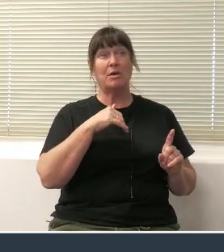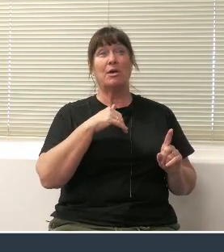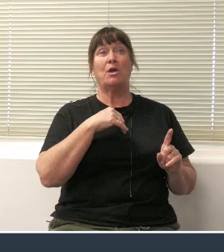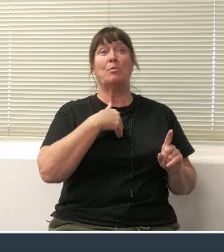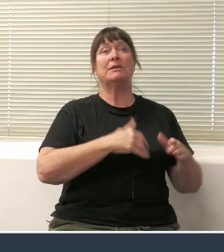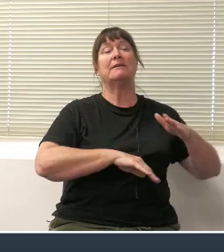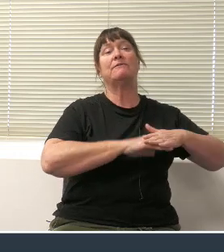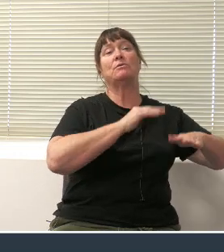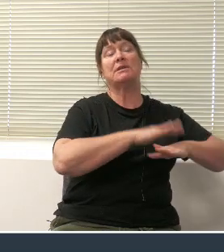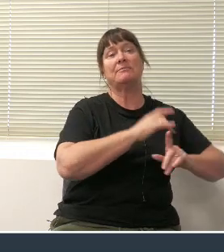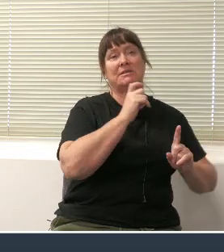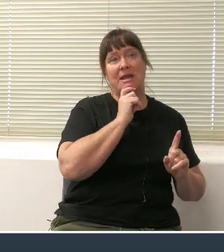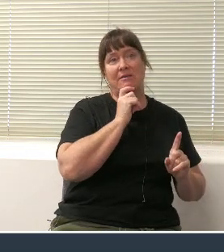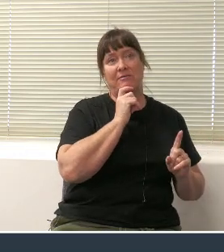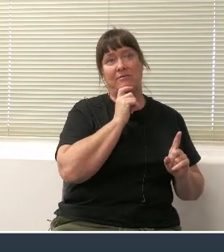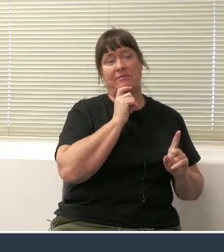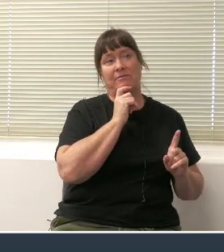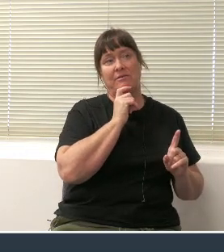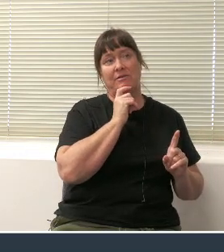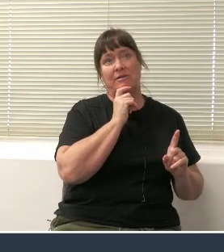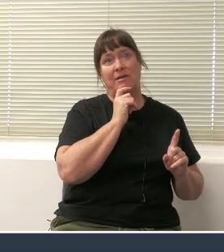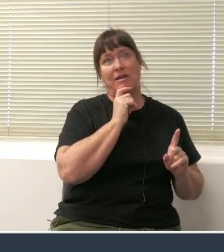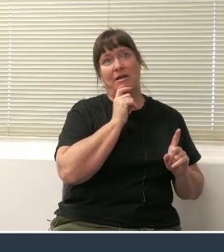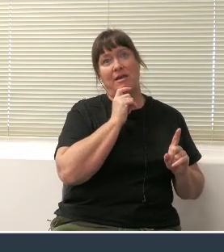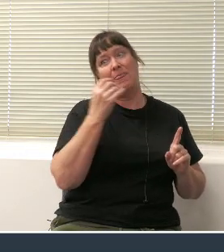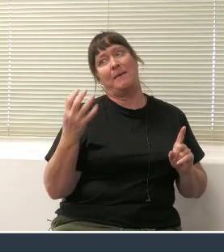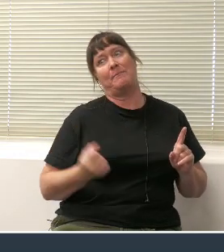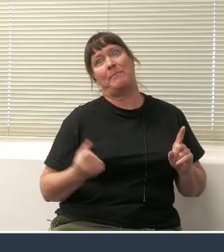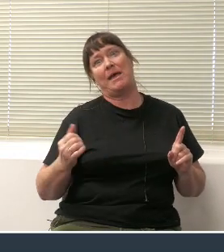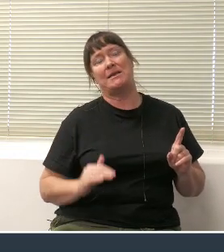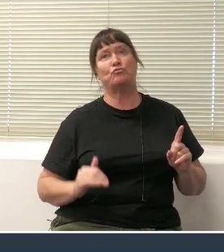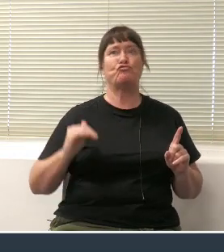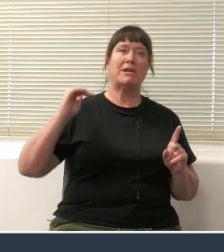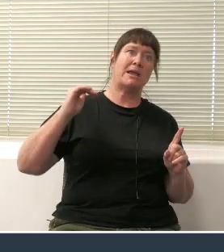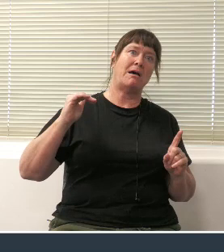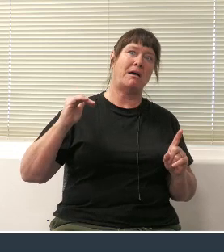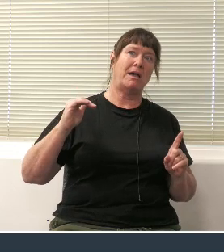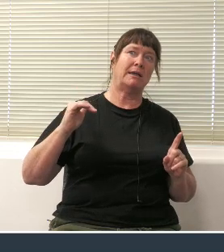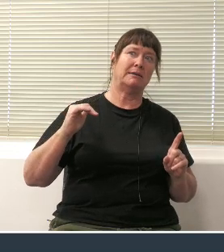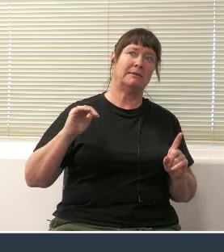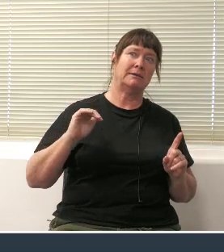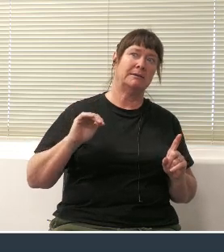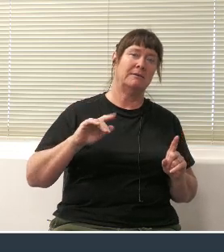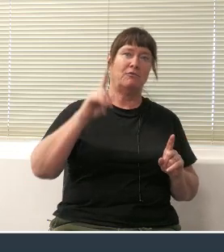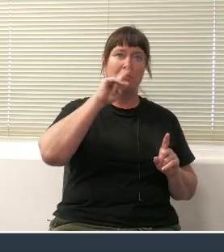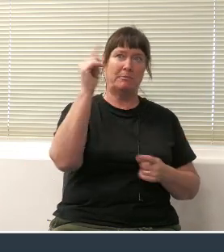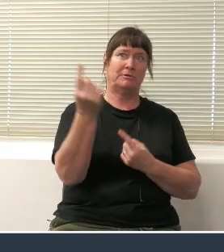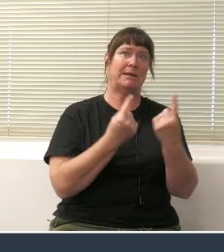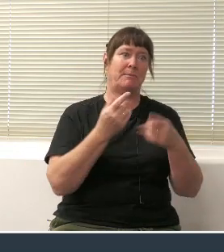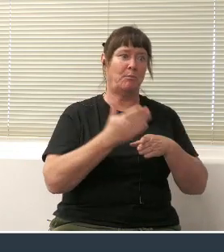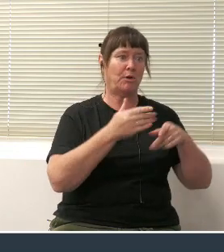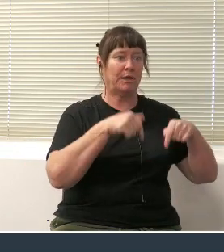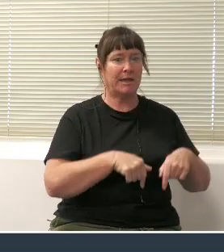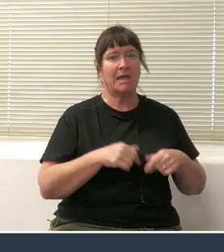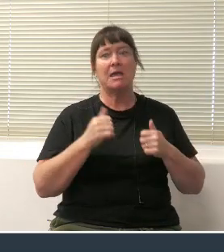like full-time staff or pay very high wages to attract those people. So I think this provides us with a unique opportunity